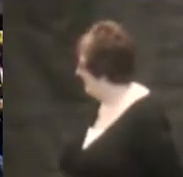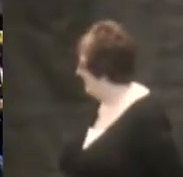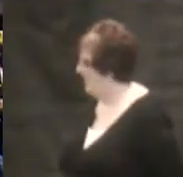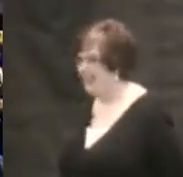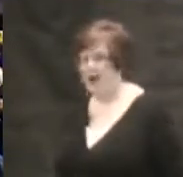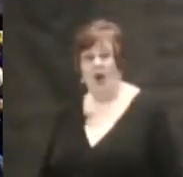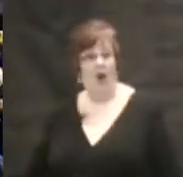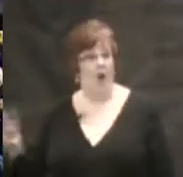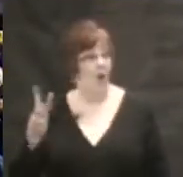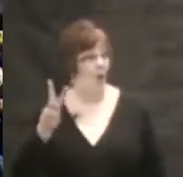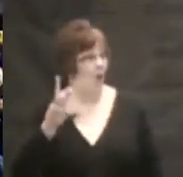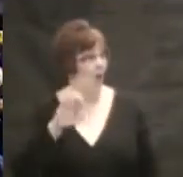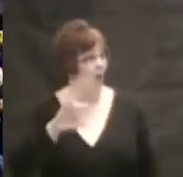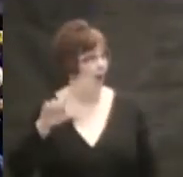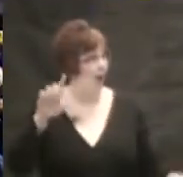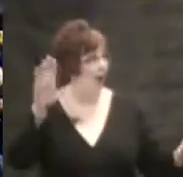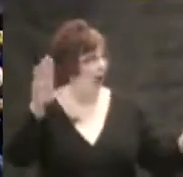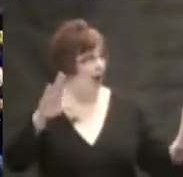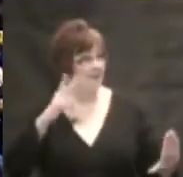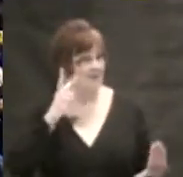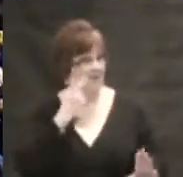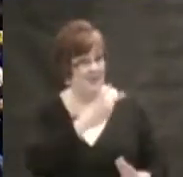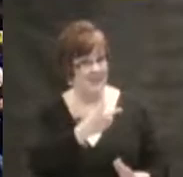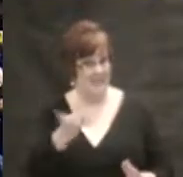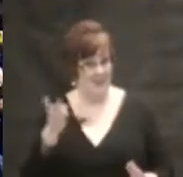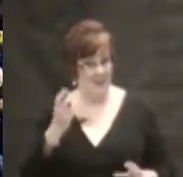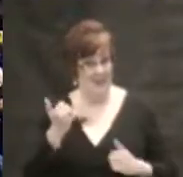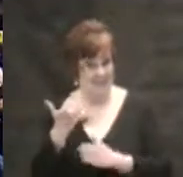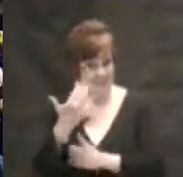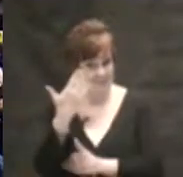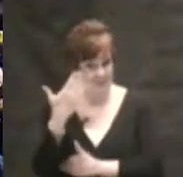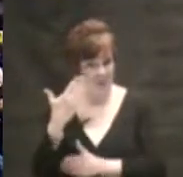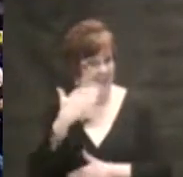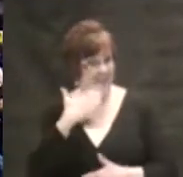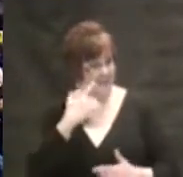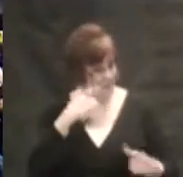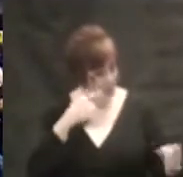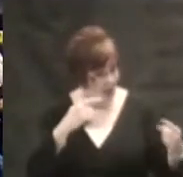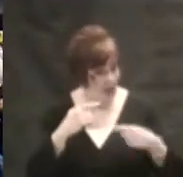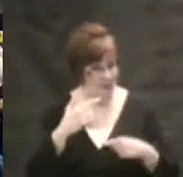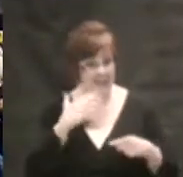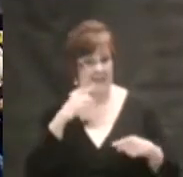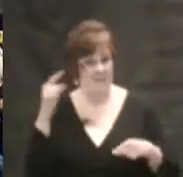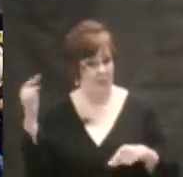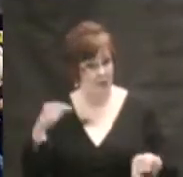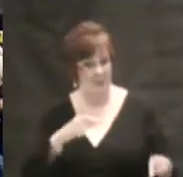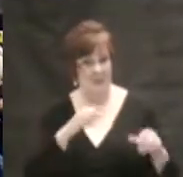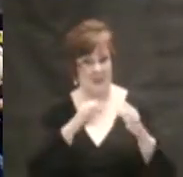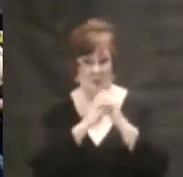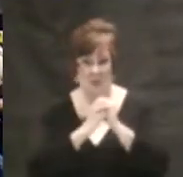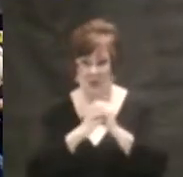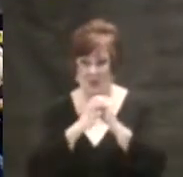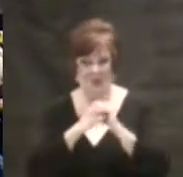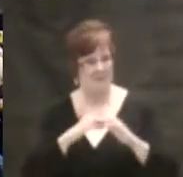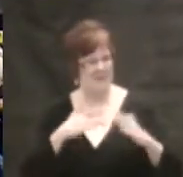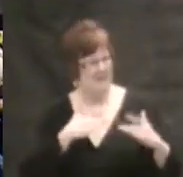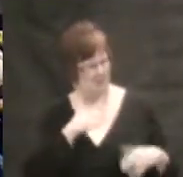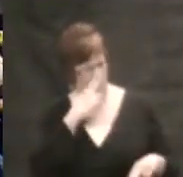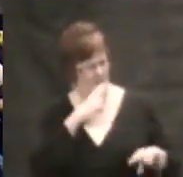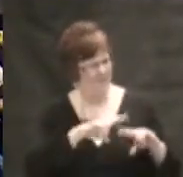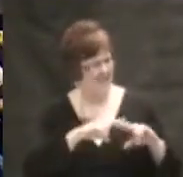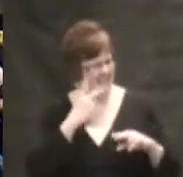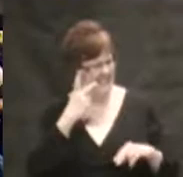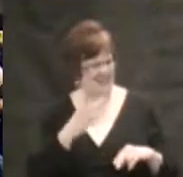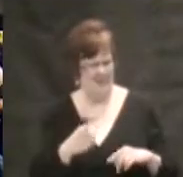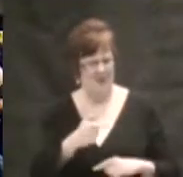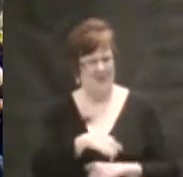Well, it is awesome to see all of you this morning. Thanks for coming up, and thanks for coming to worship. It's fun to see you here today.